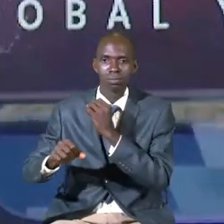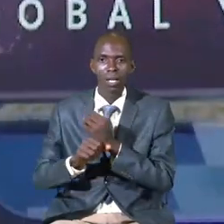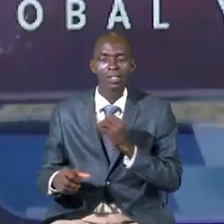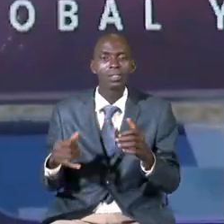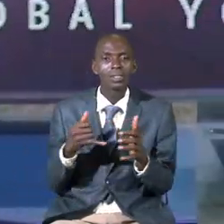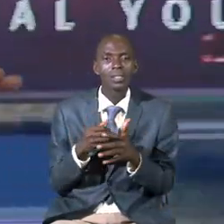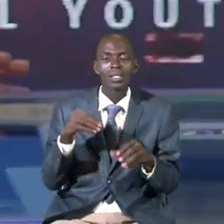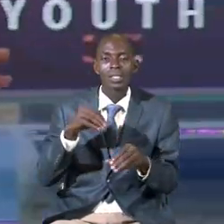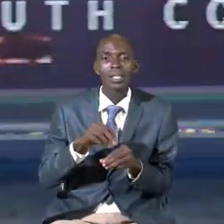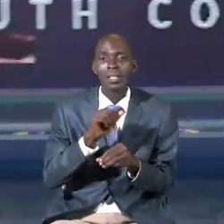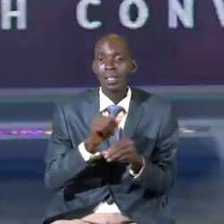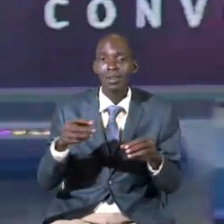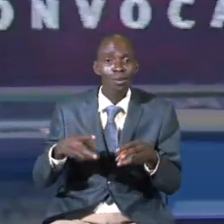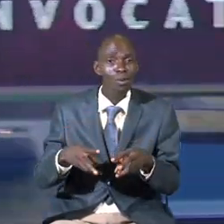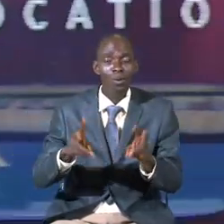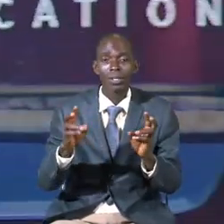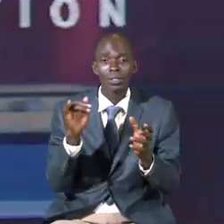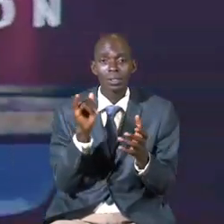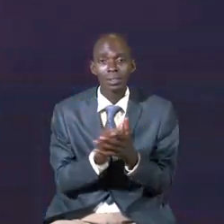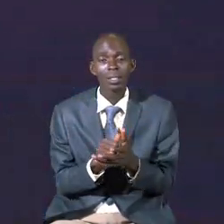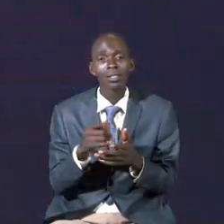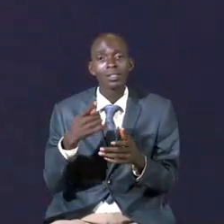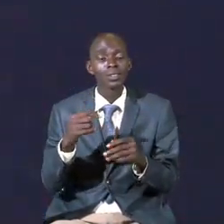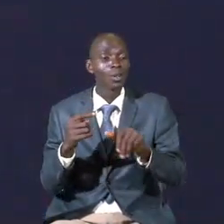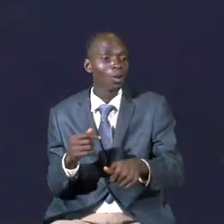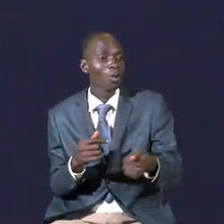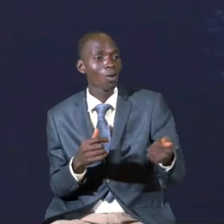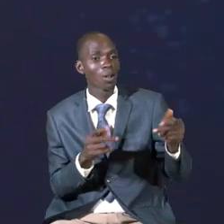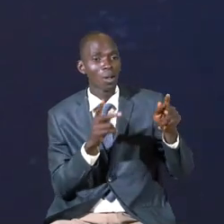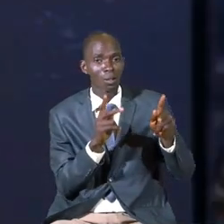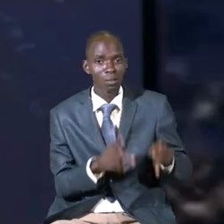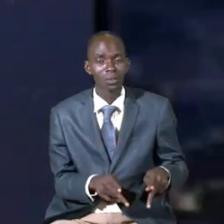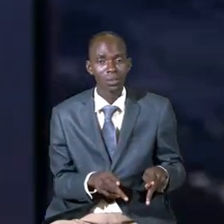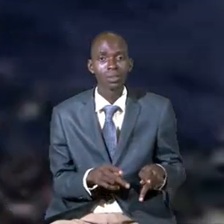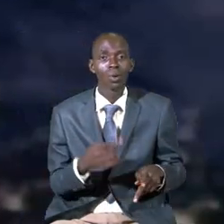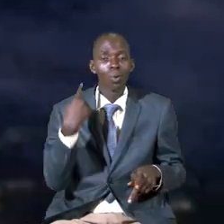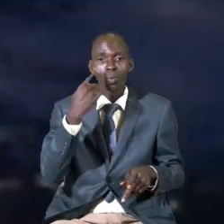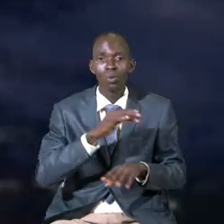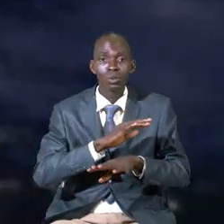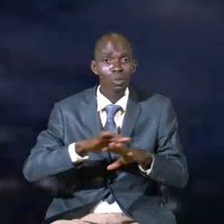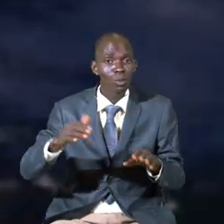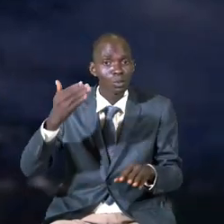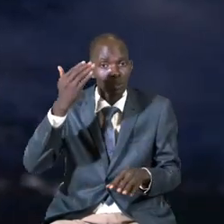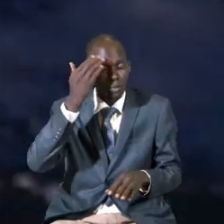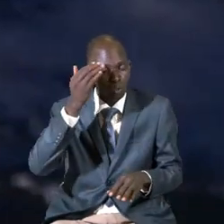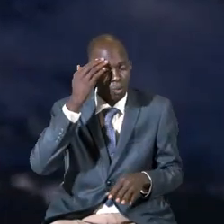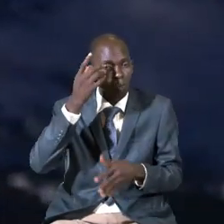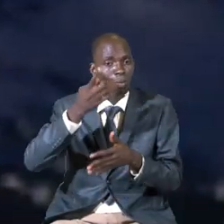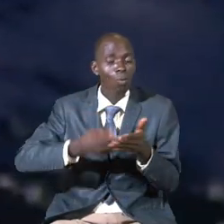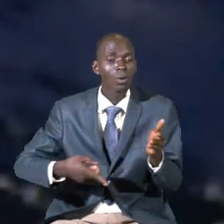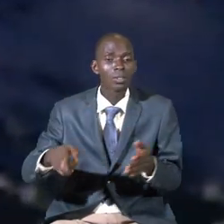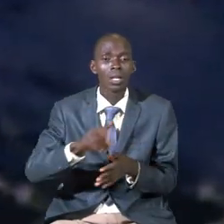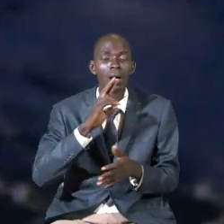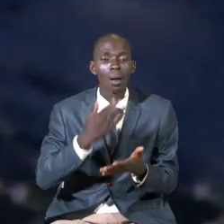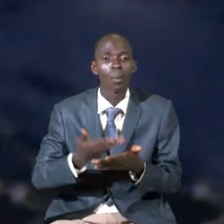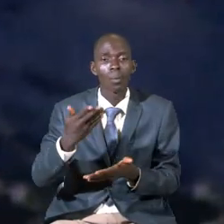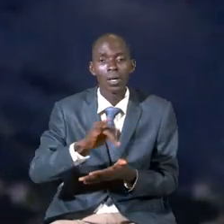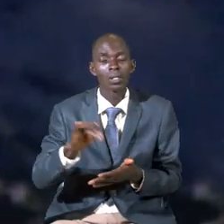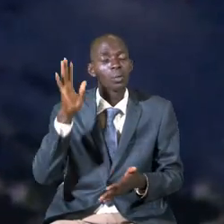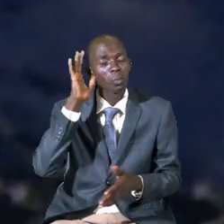that the ordinary fellow not discerning what they are buying will buy i